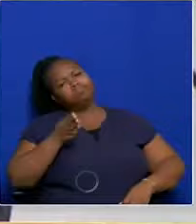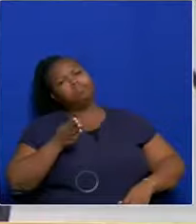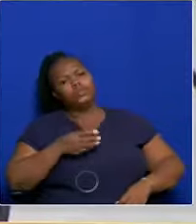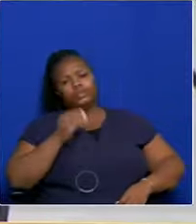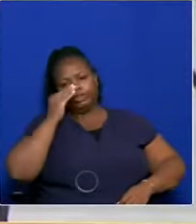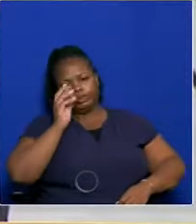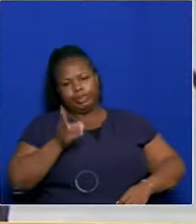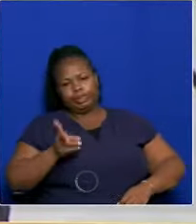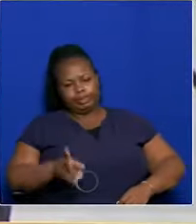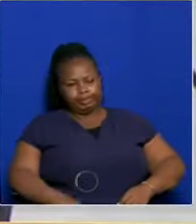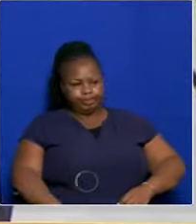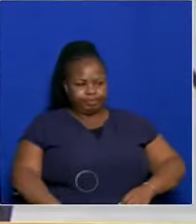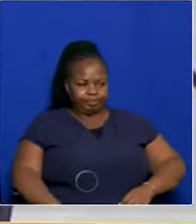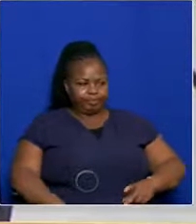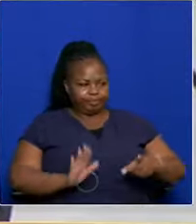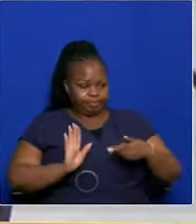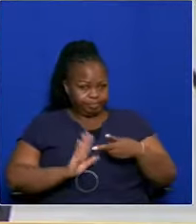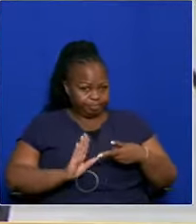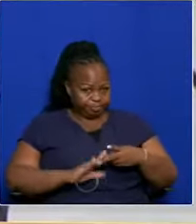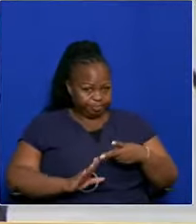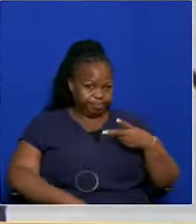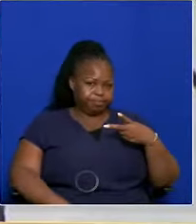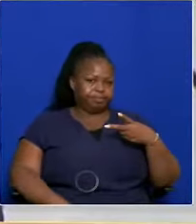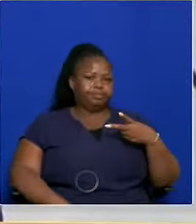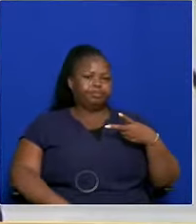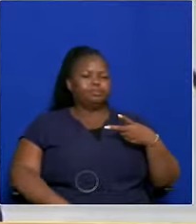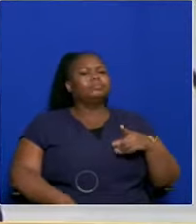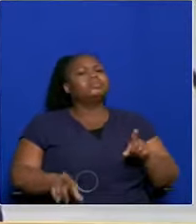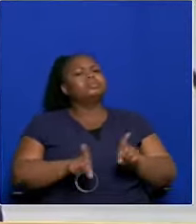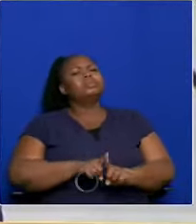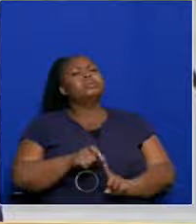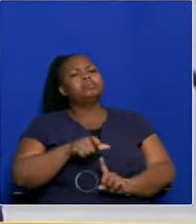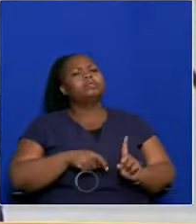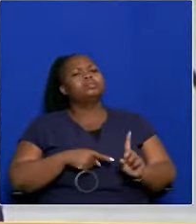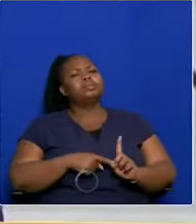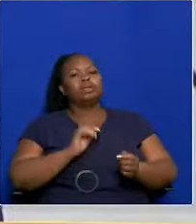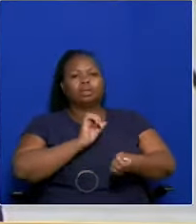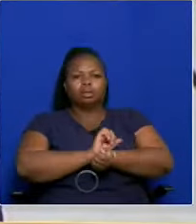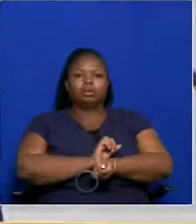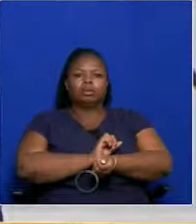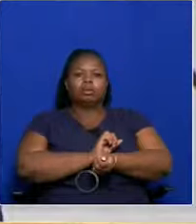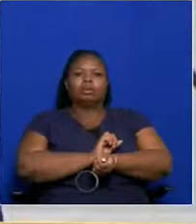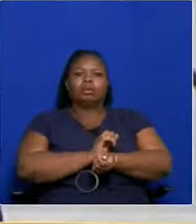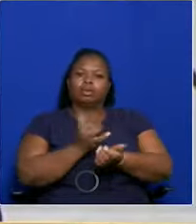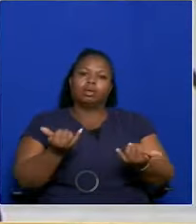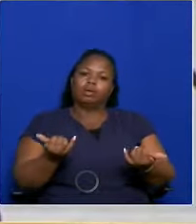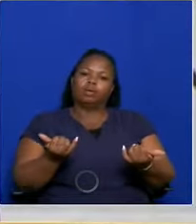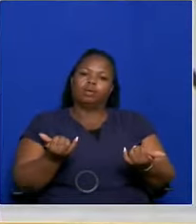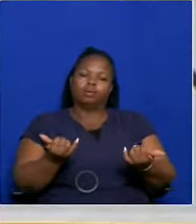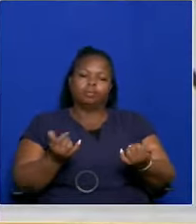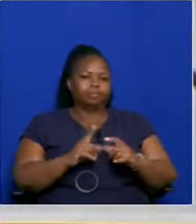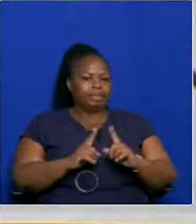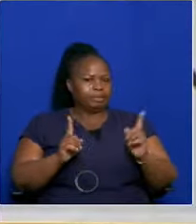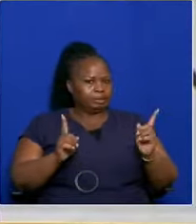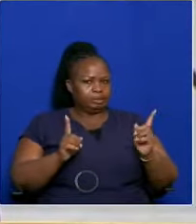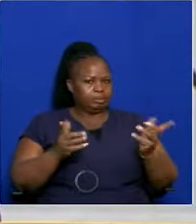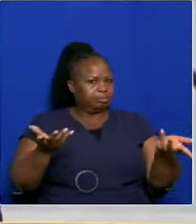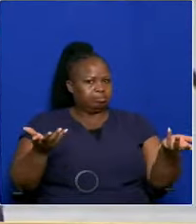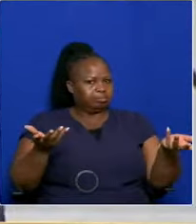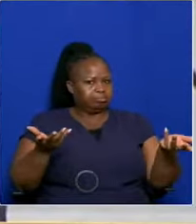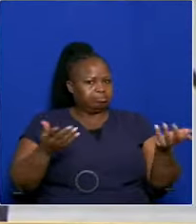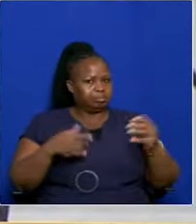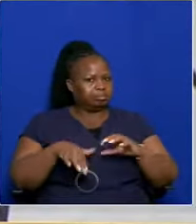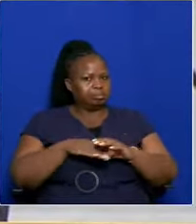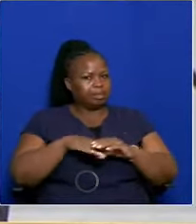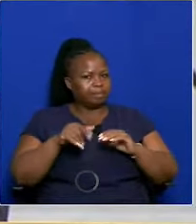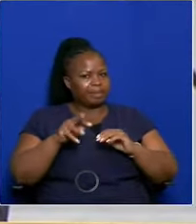the second one was the same character is being arrested and he was not given bail. So